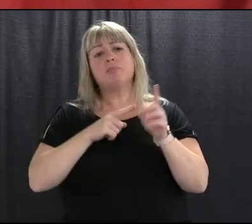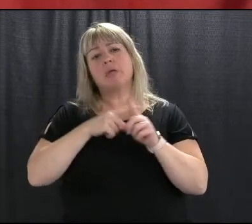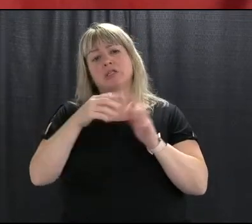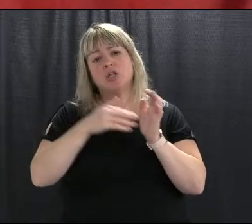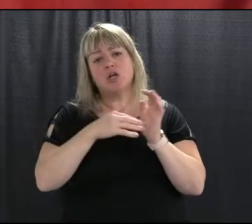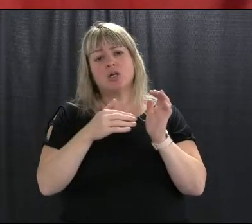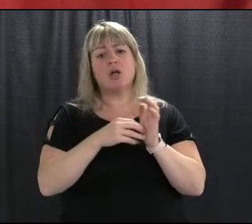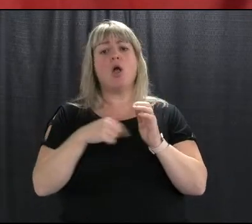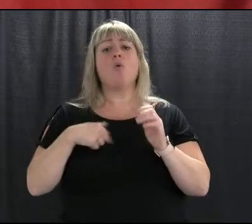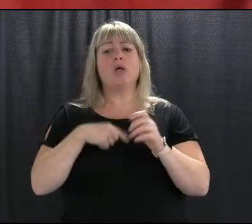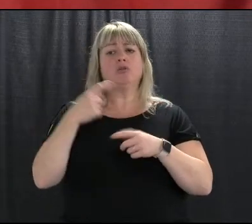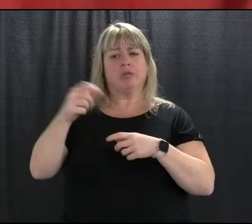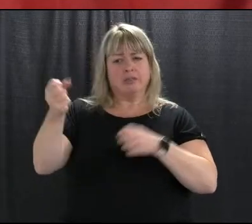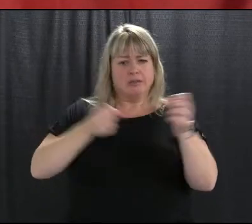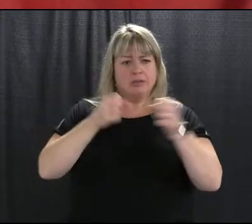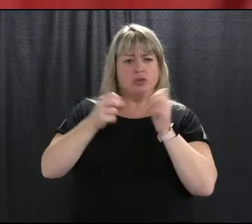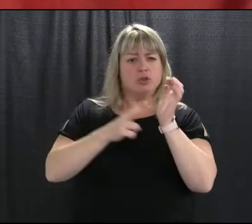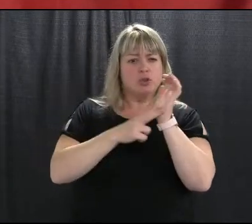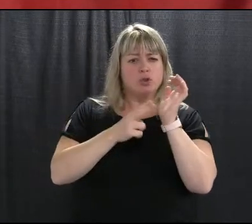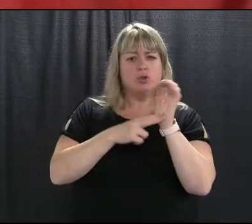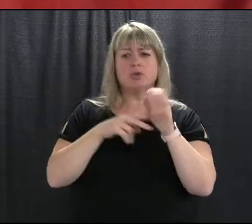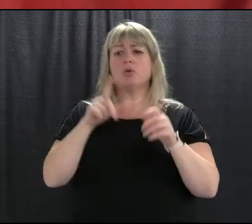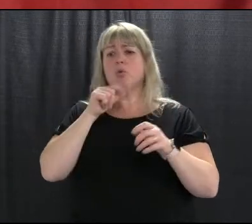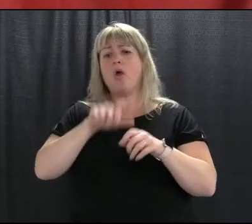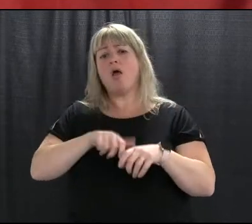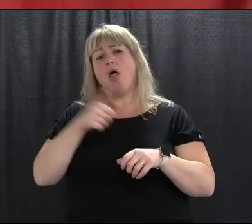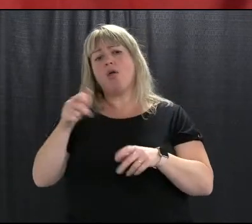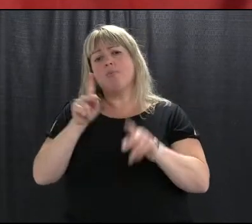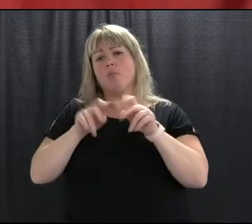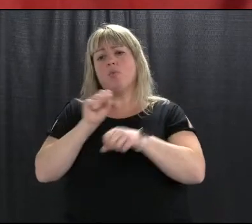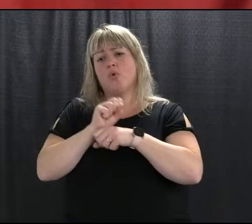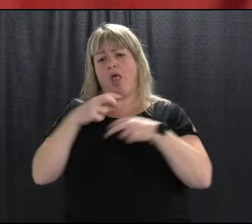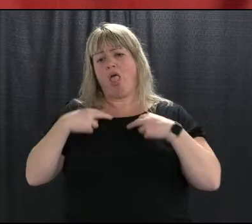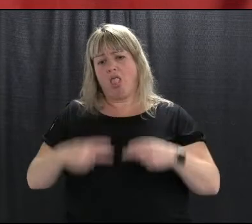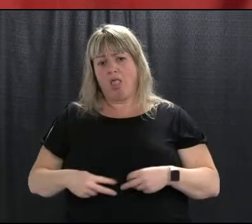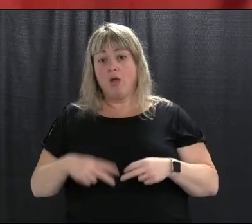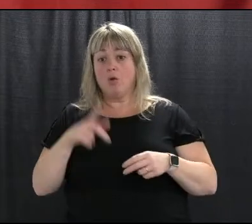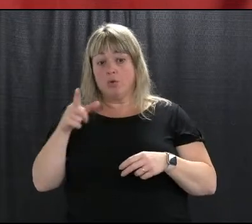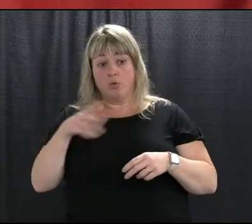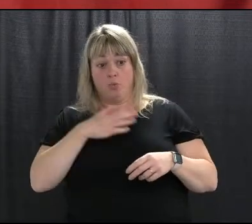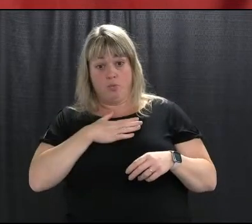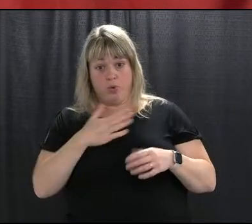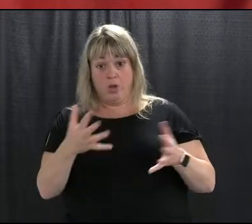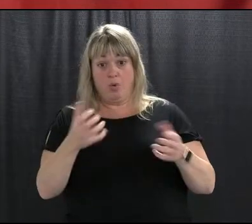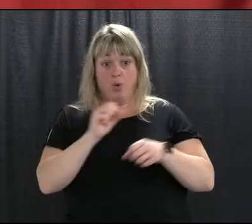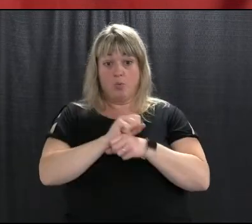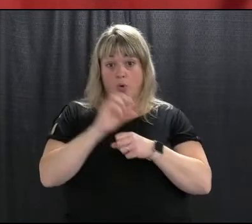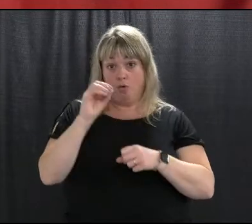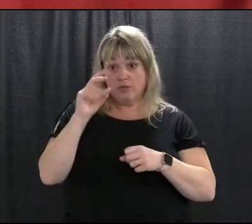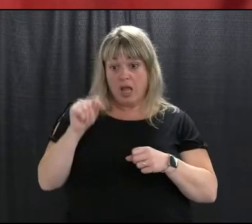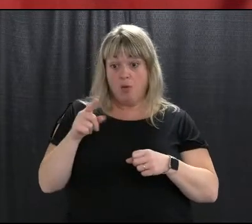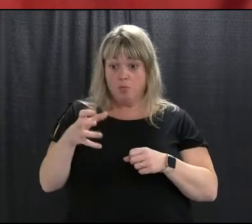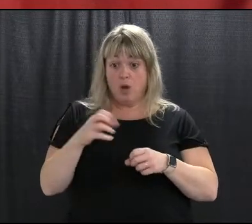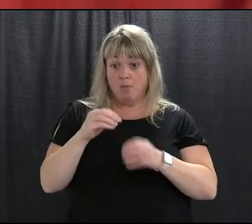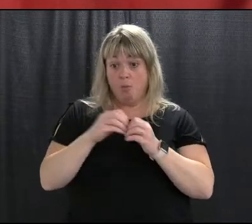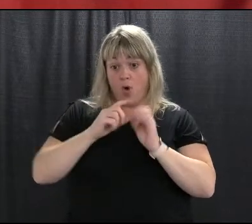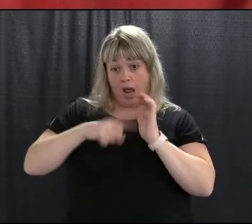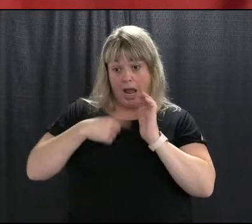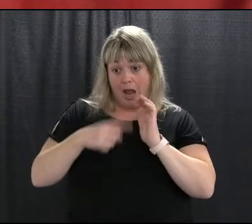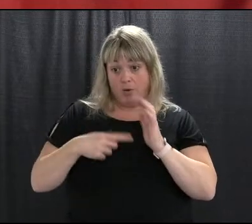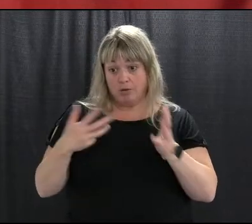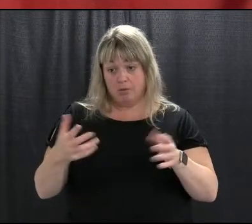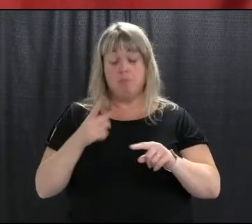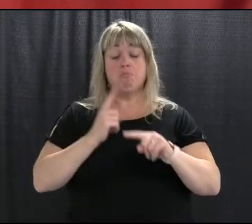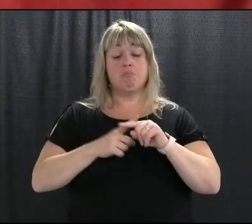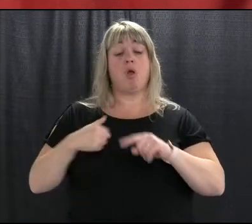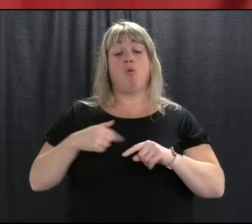of nursing and allied health professionals who are interested in overtime and additional shifts. And we will work to increase the number of